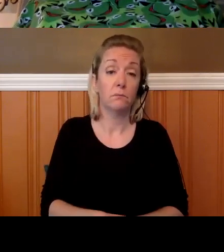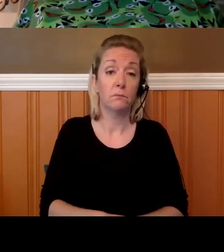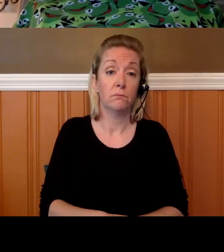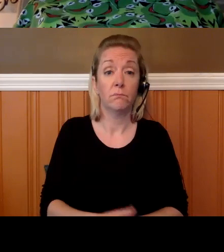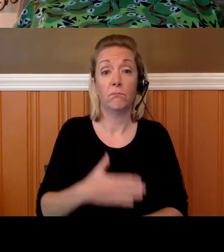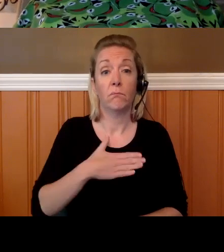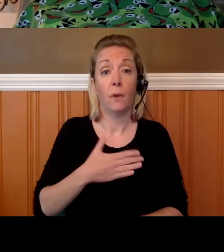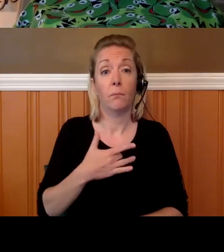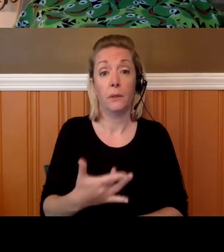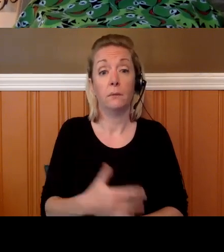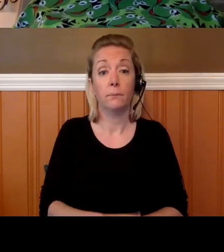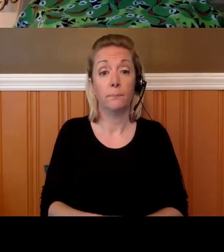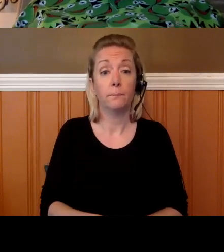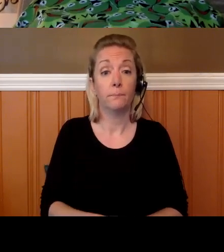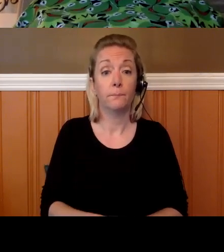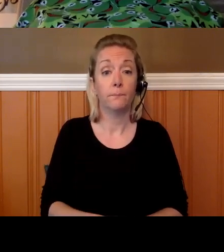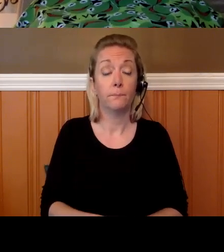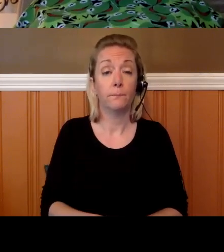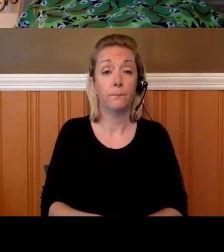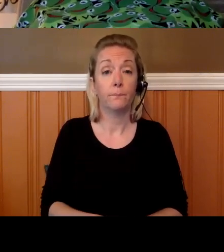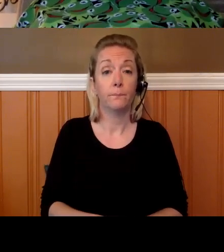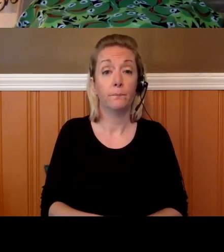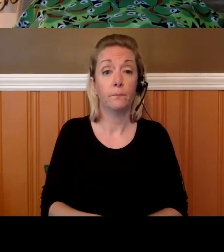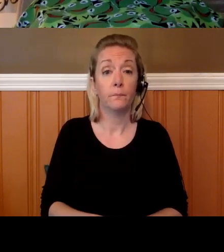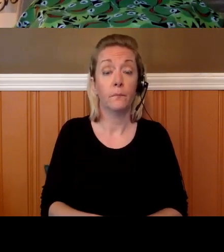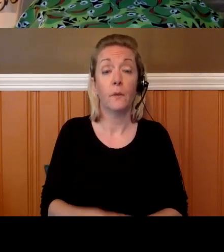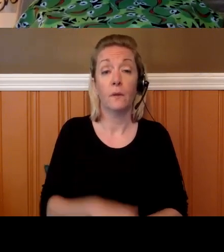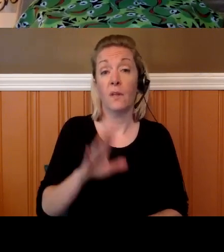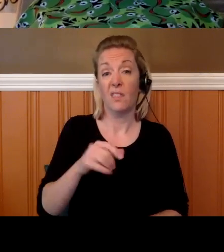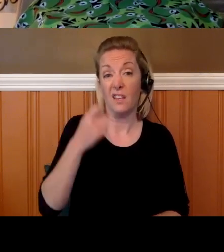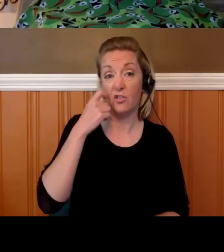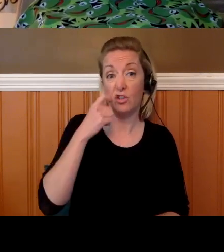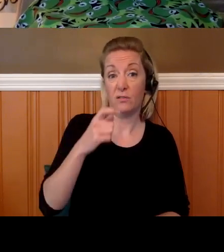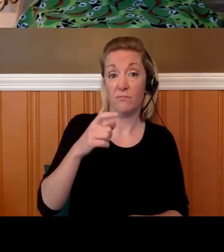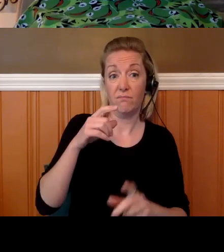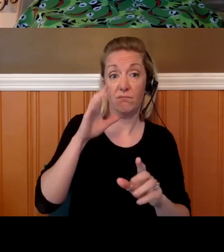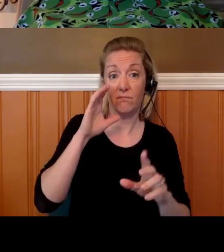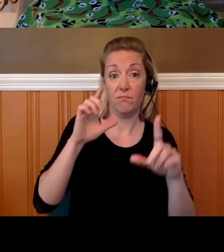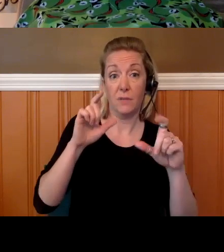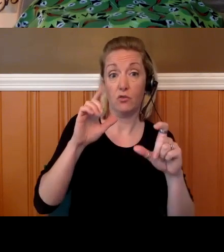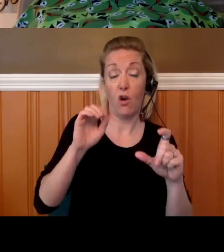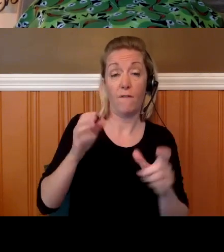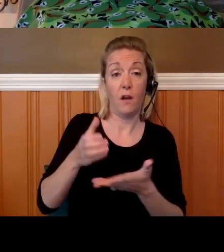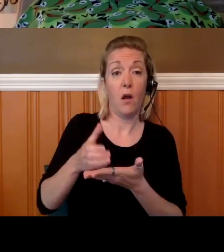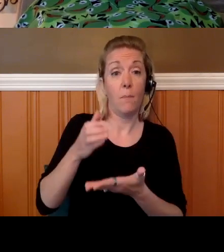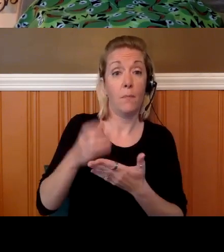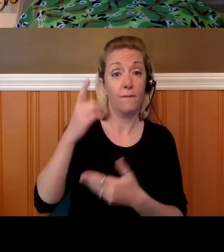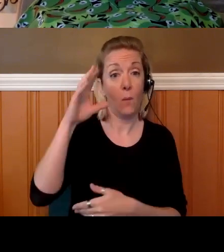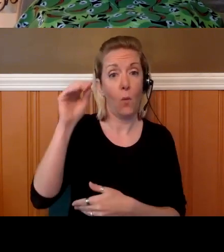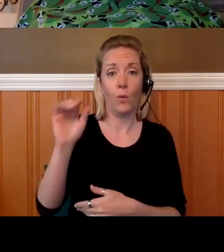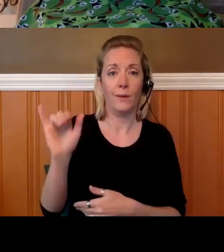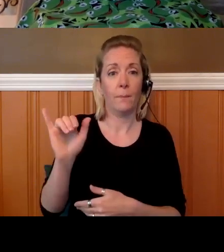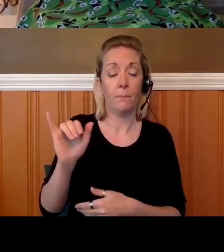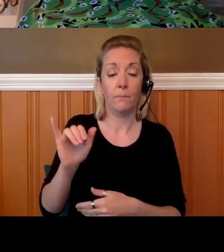it. The picture of the cup that was Foley's cup, they did the same thing. They took